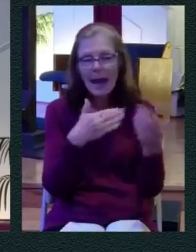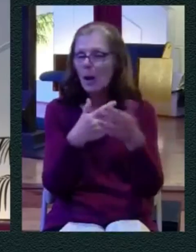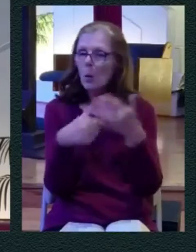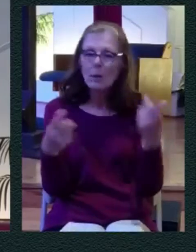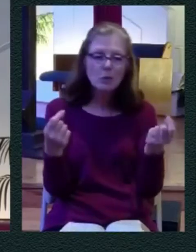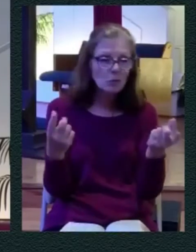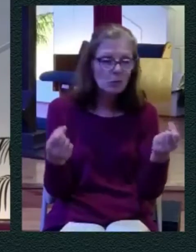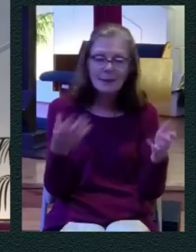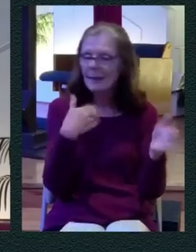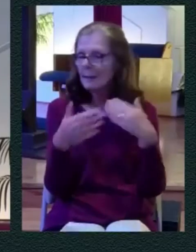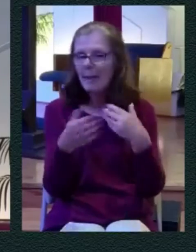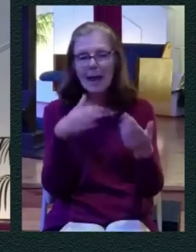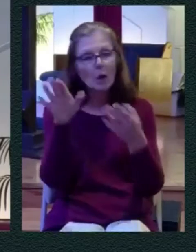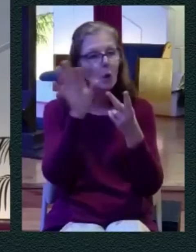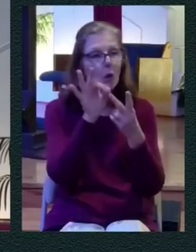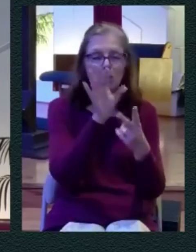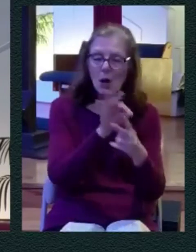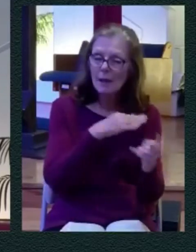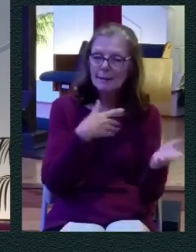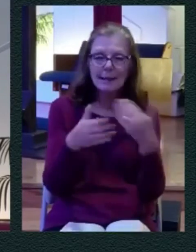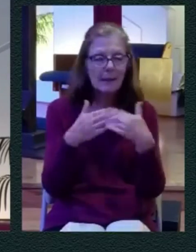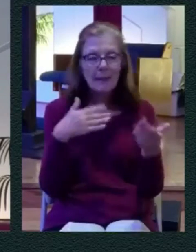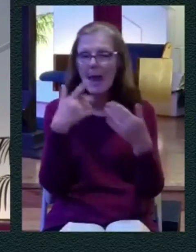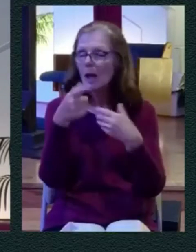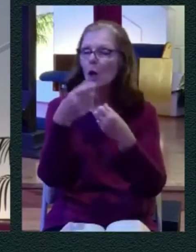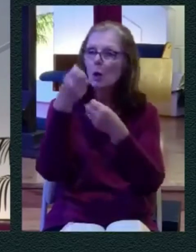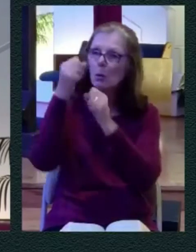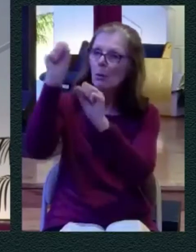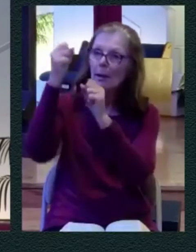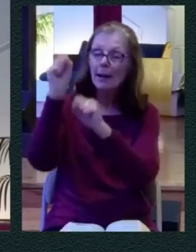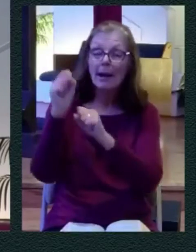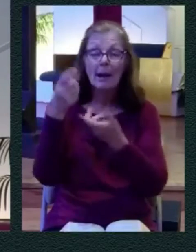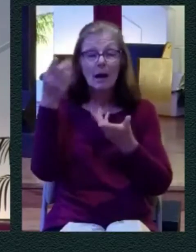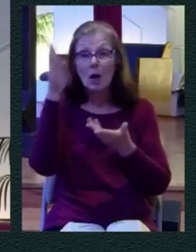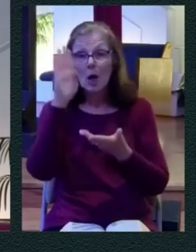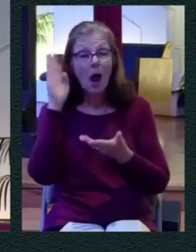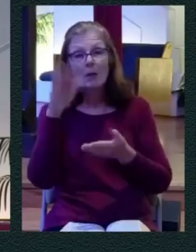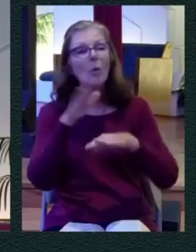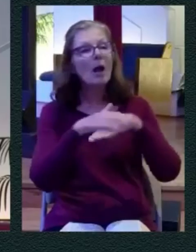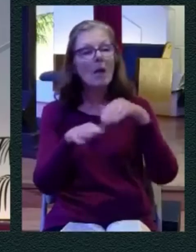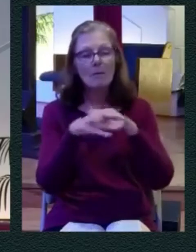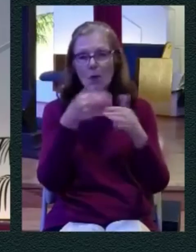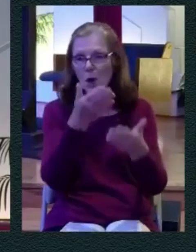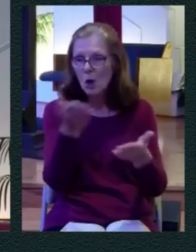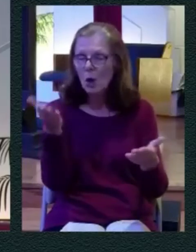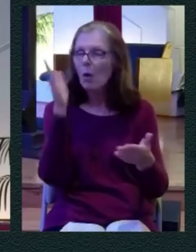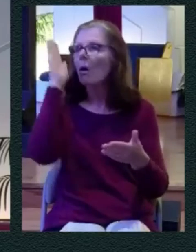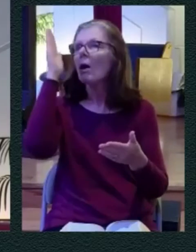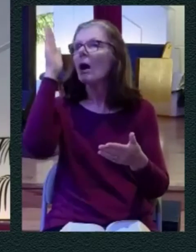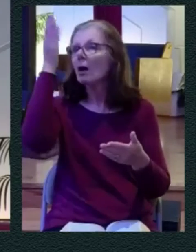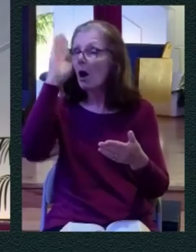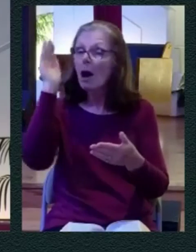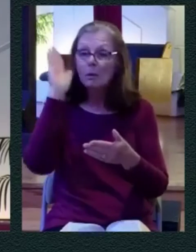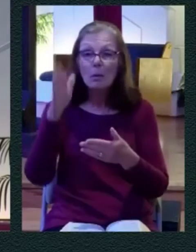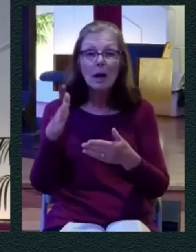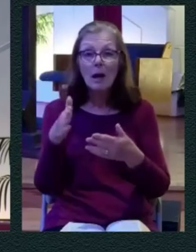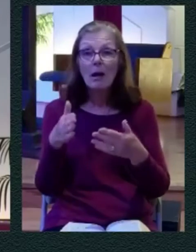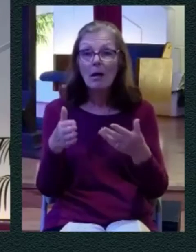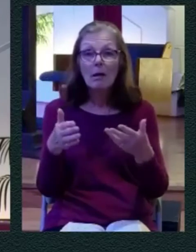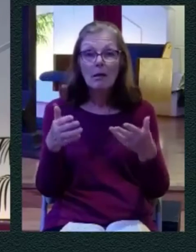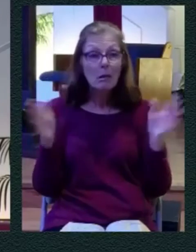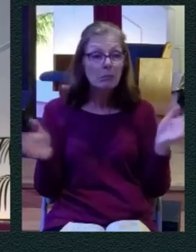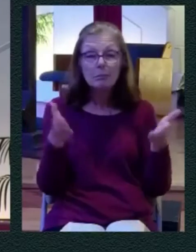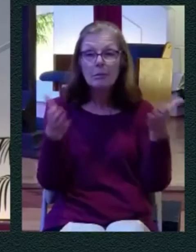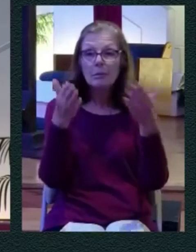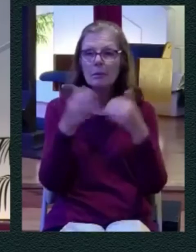you're making, no matter how much you're rebelling, all He offers is comfort and cuddles. It's not the God of the Bible. He will